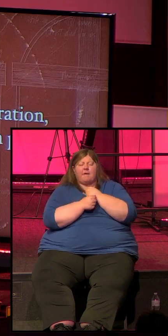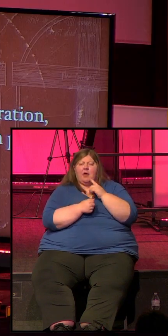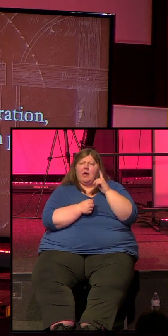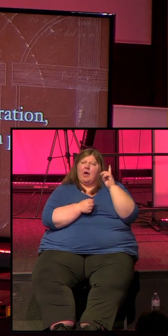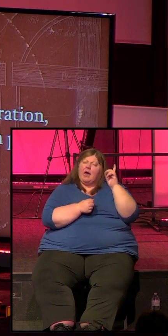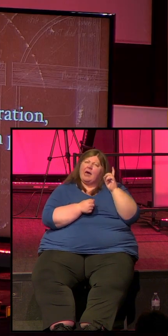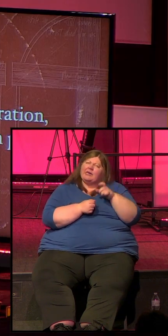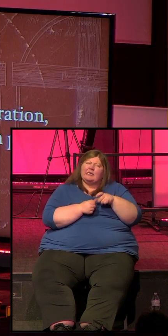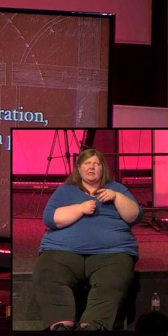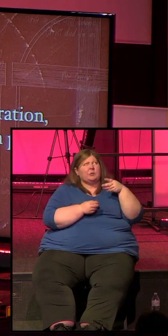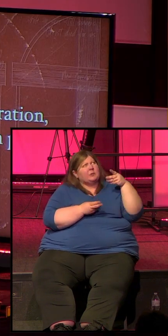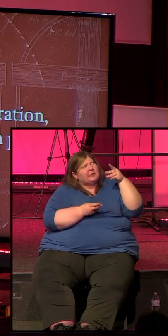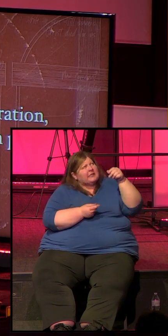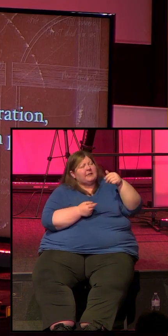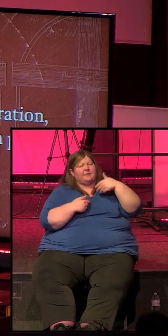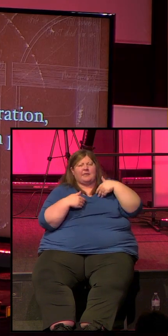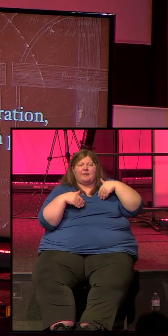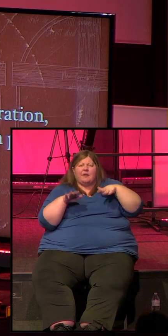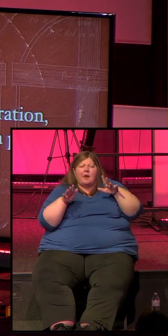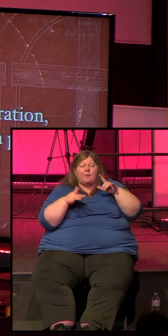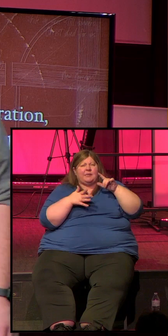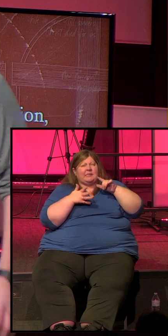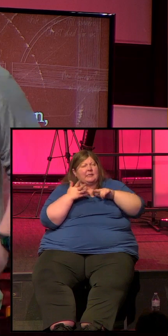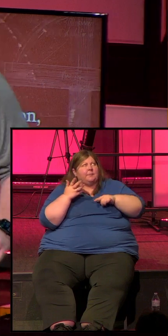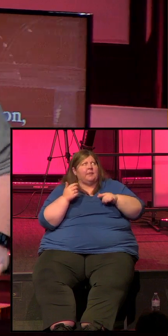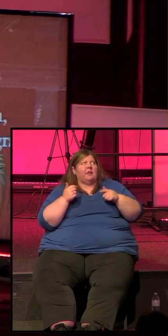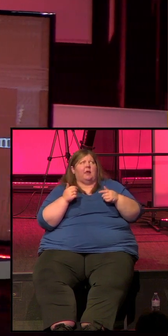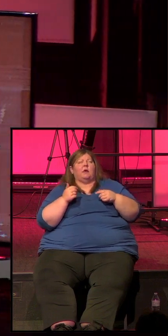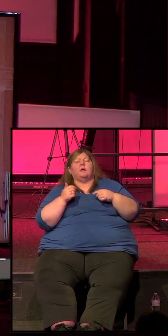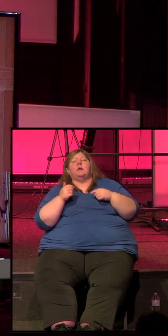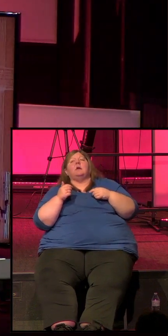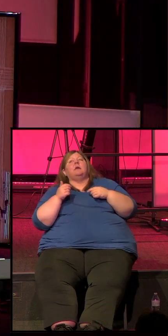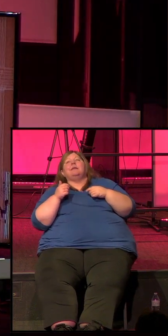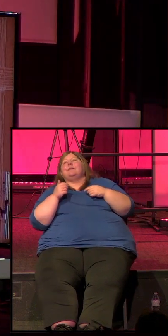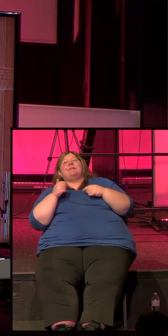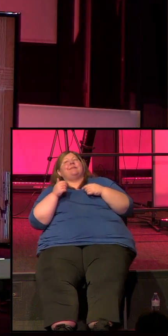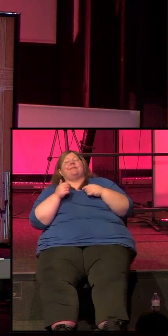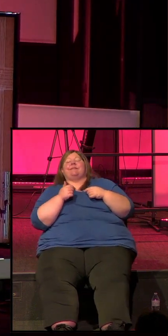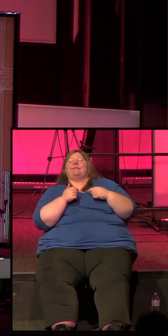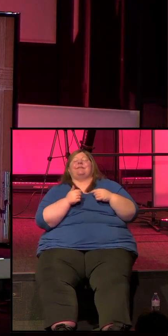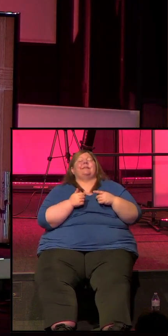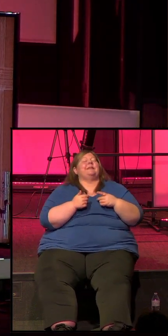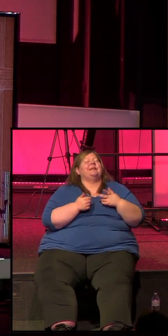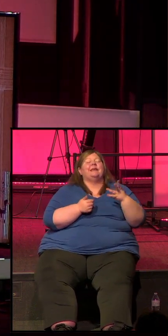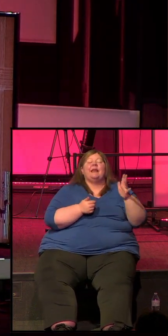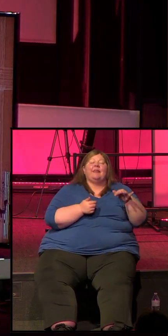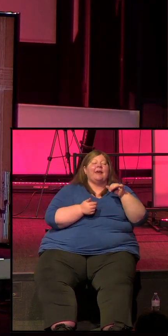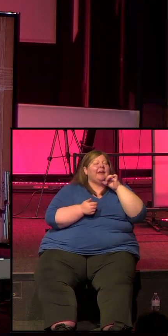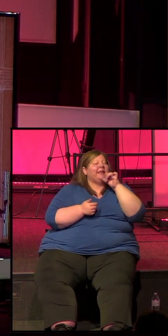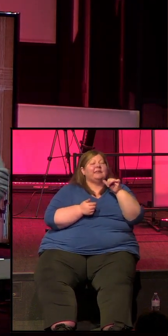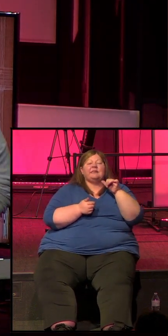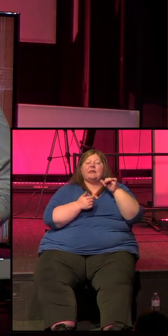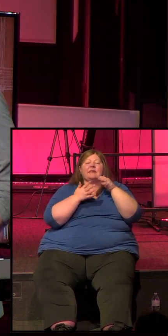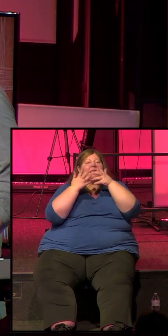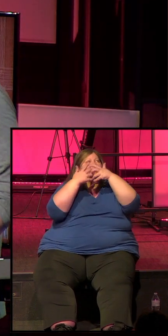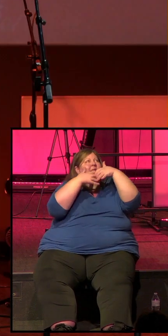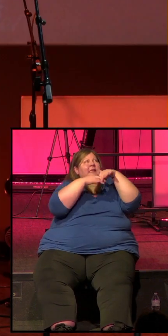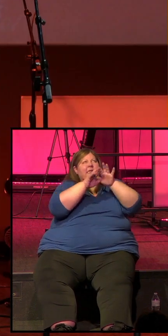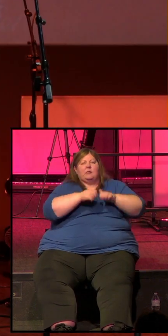contribute, or I need to sacrifice, or I need to do something that contributes to it. But it's not that theology doesn't lead us to